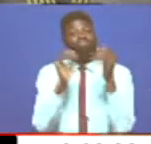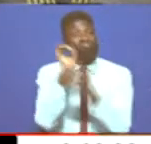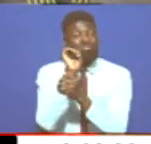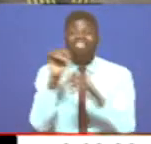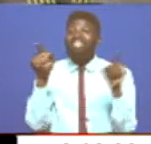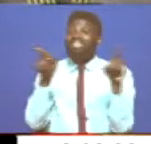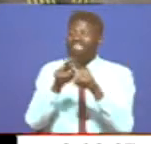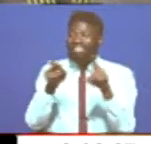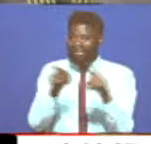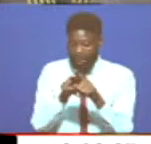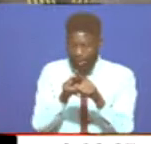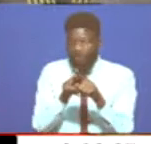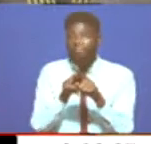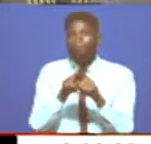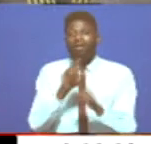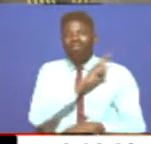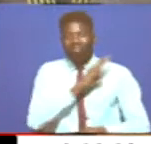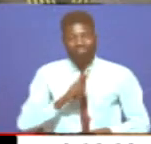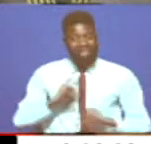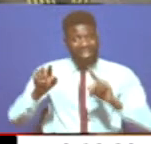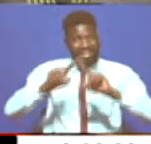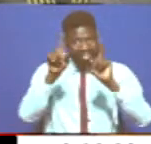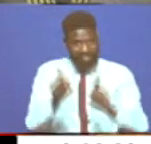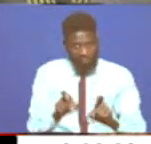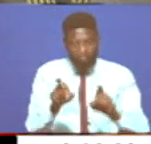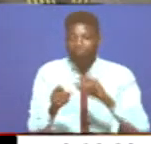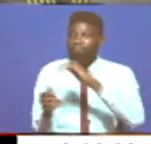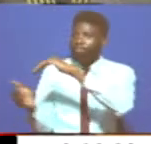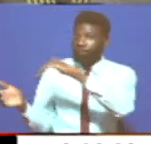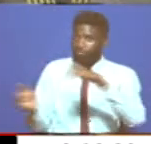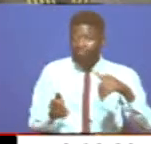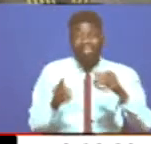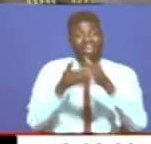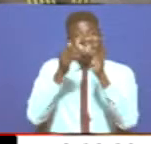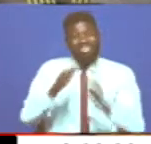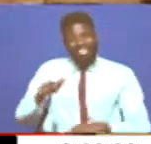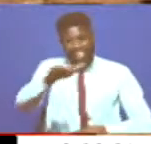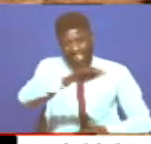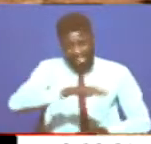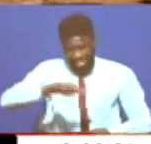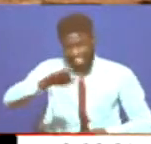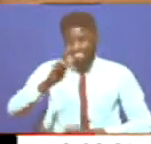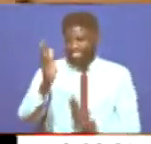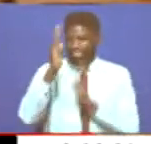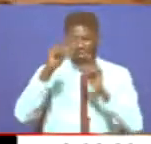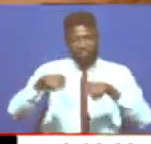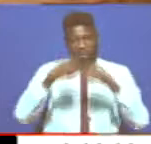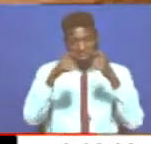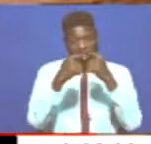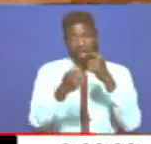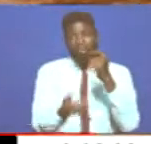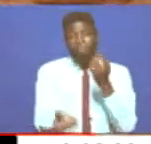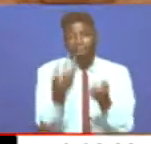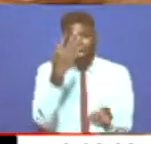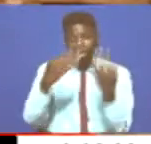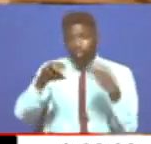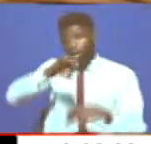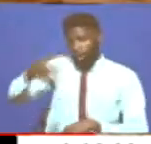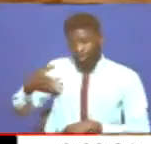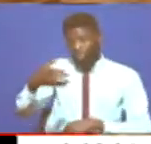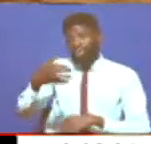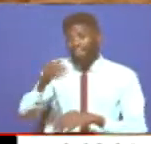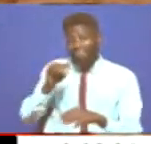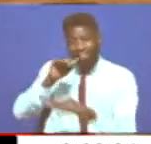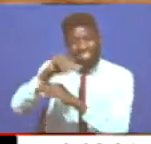education exams. In related news, leaders in the insecurity-prone areas of Baringo County want the government to